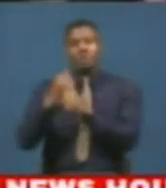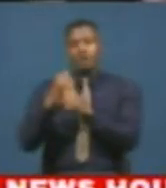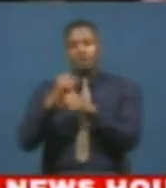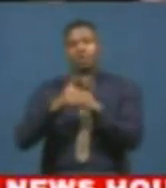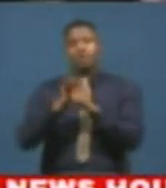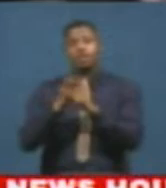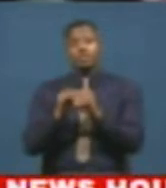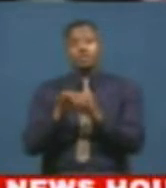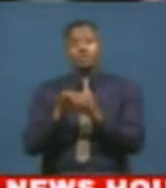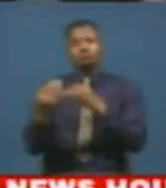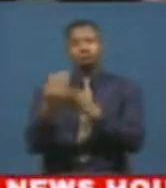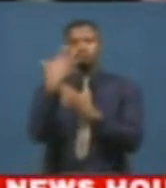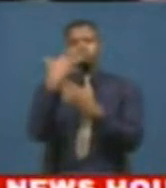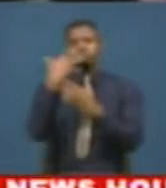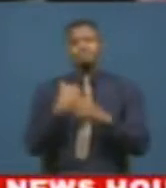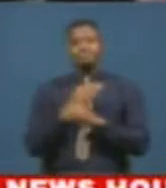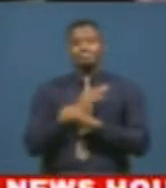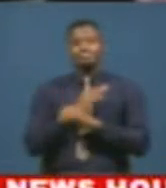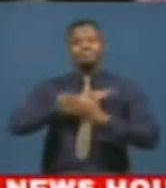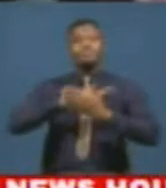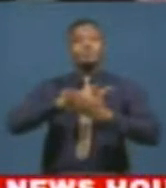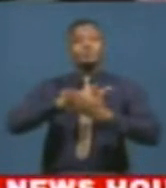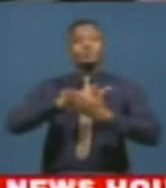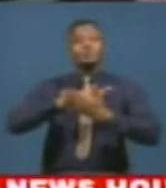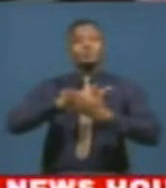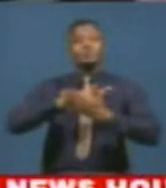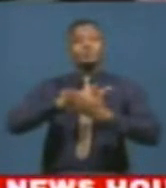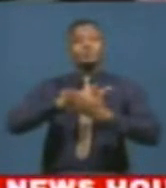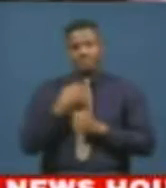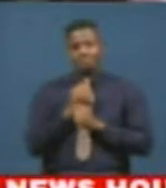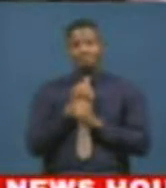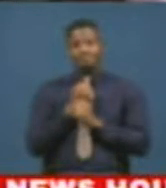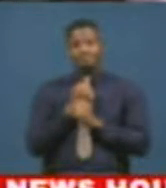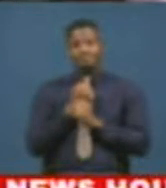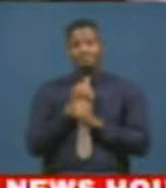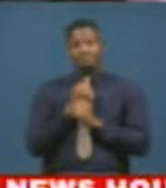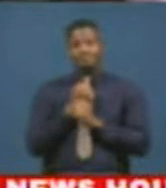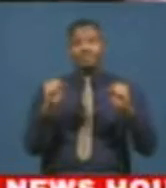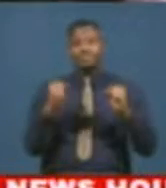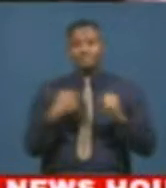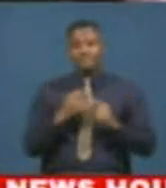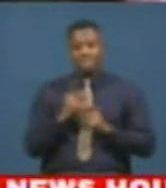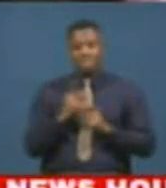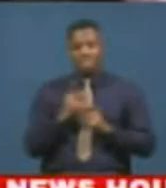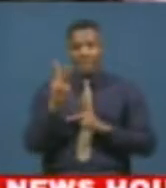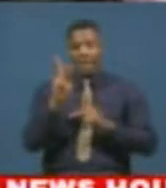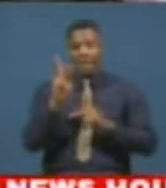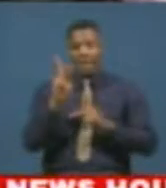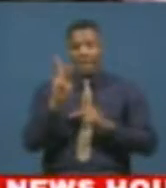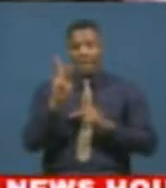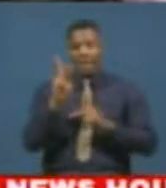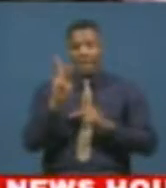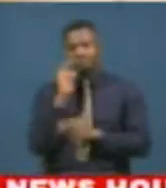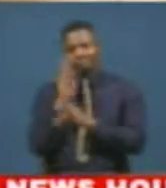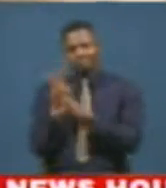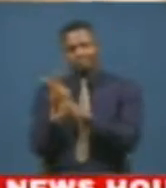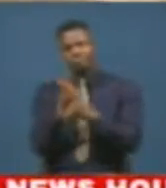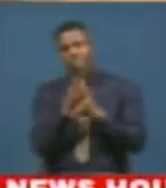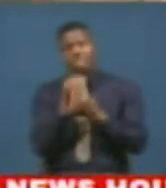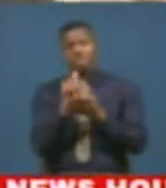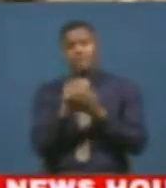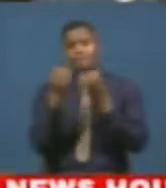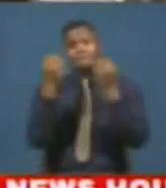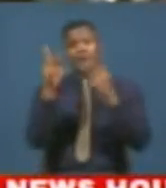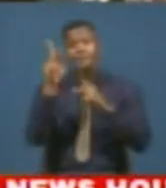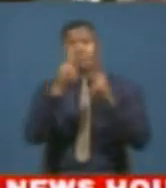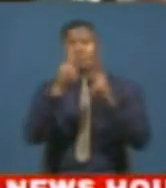COVID-19, the virus, so that I can stay safe and keep my people safe as well. GBC News also observed residents